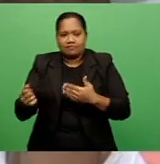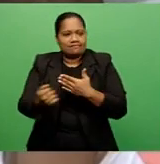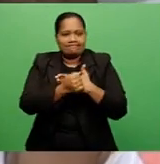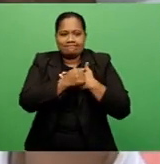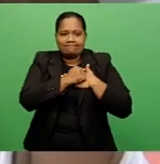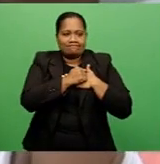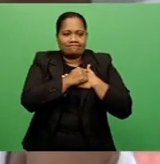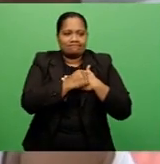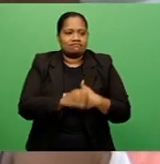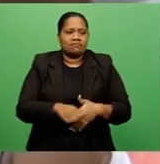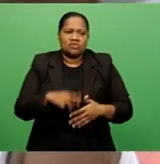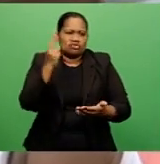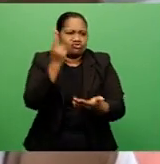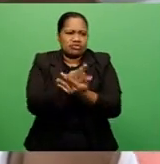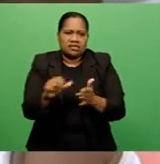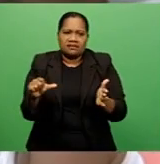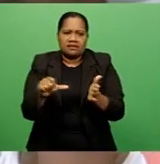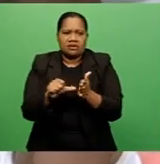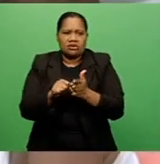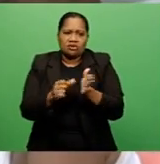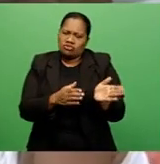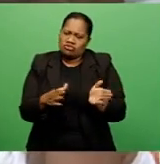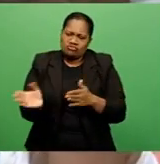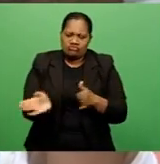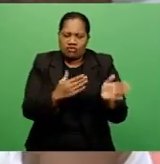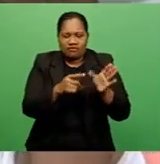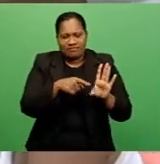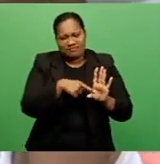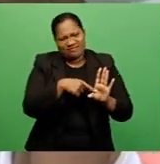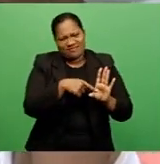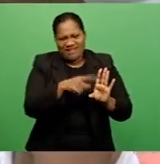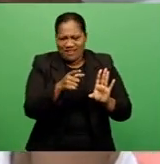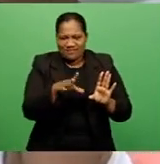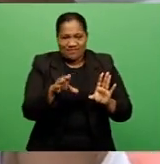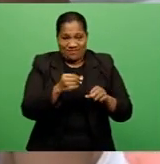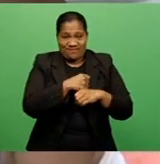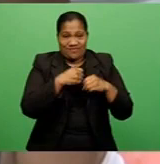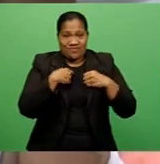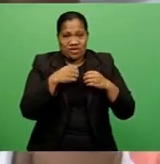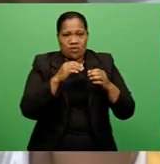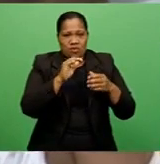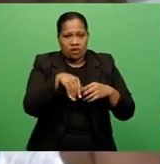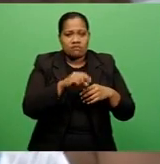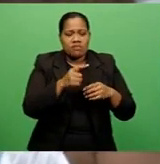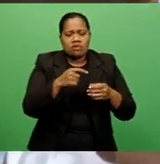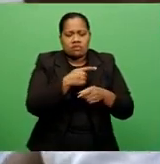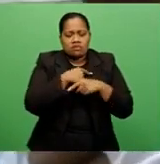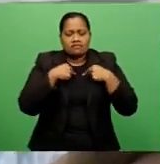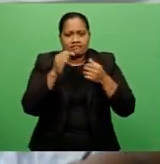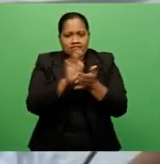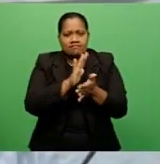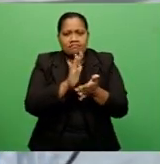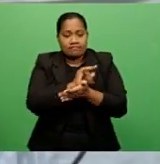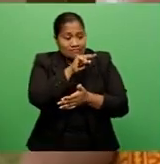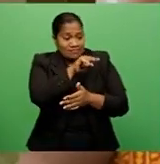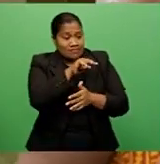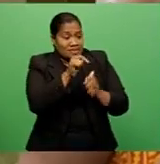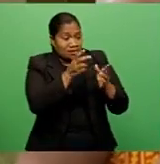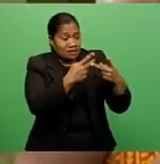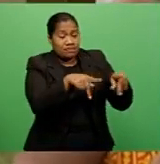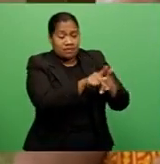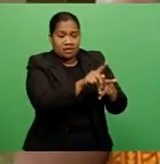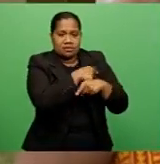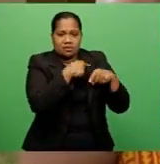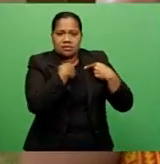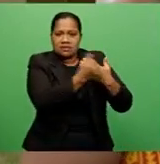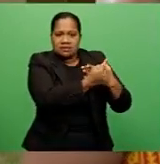It was really hard to move out of our home, but we are very glad that when we have a permanent relocation site, we know we will be safe there. For